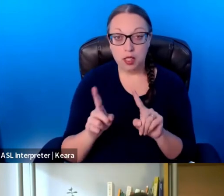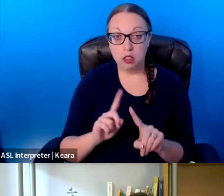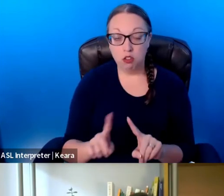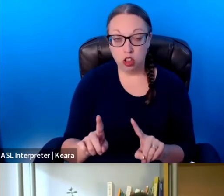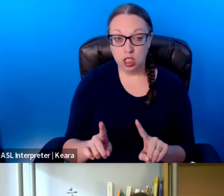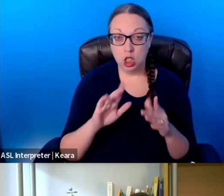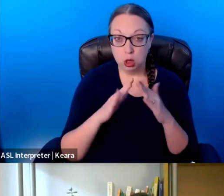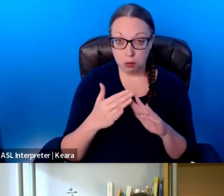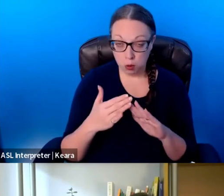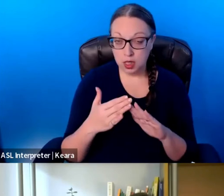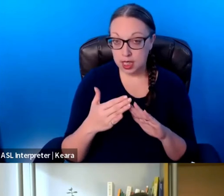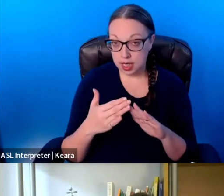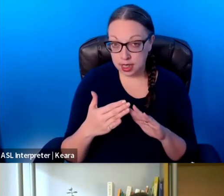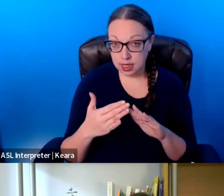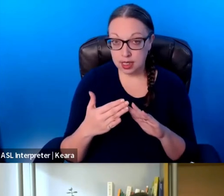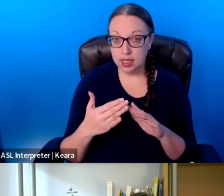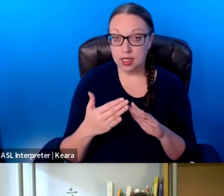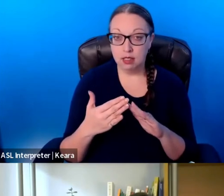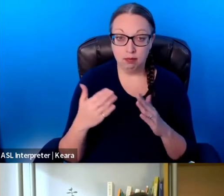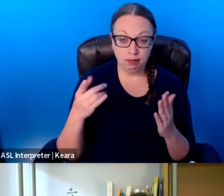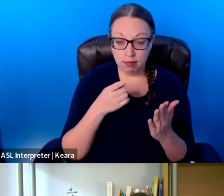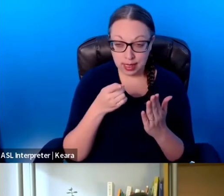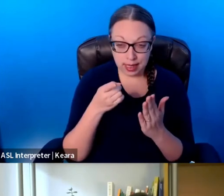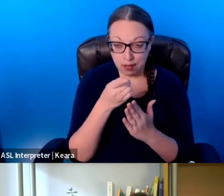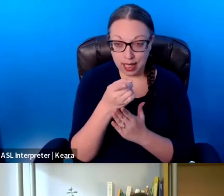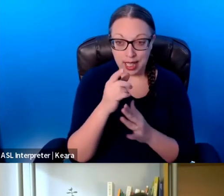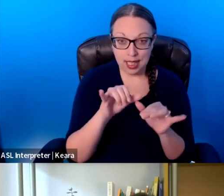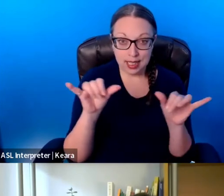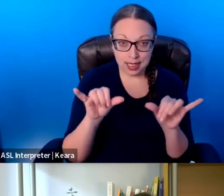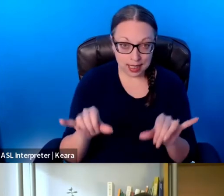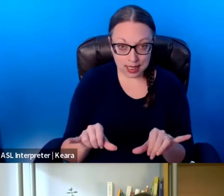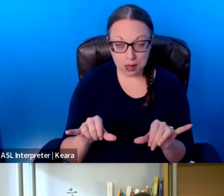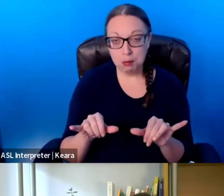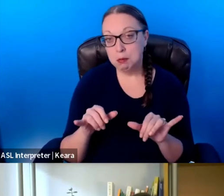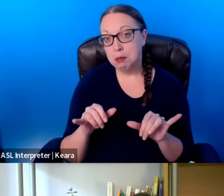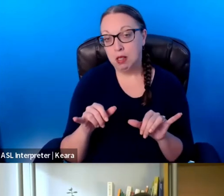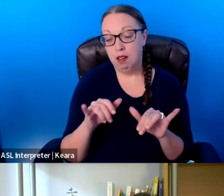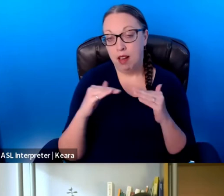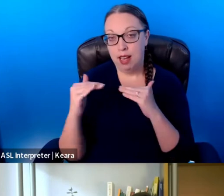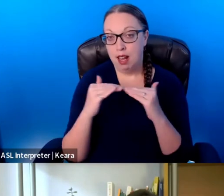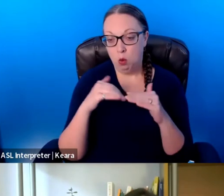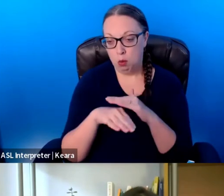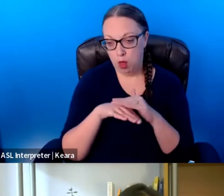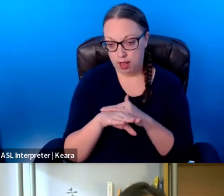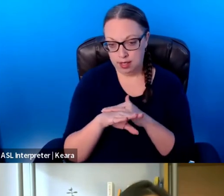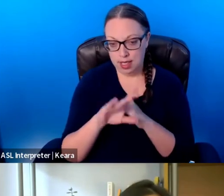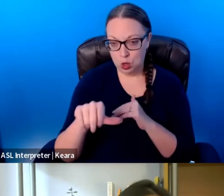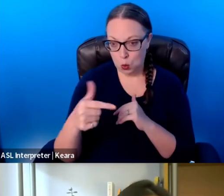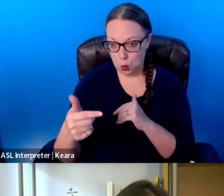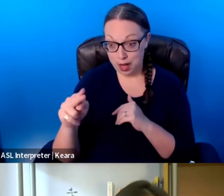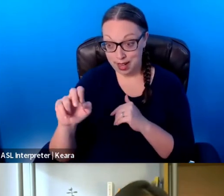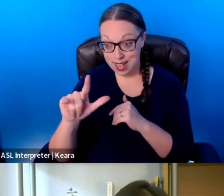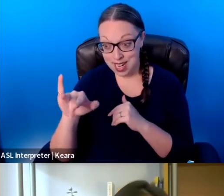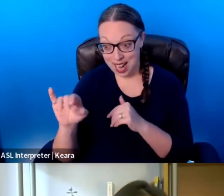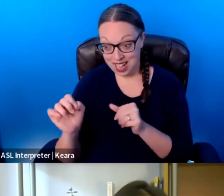different communities navigating the system and issues of equitable access. So after Natalie speaks to the